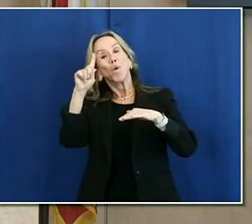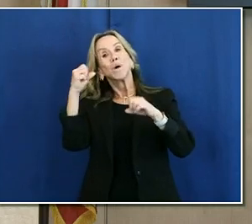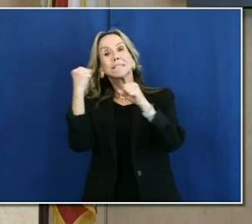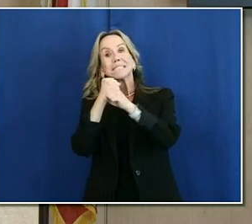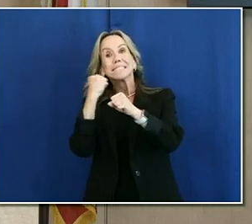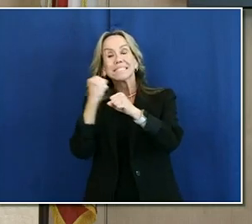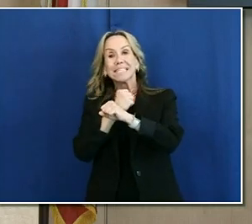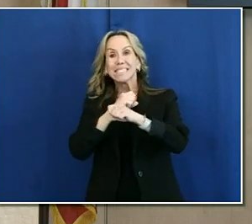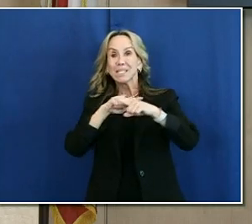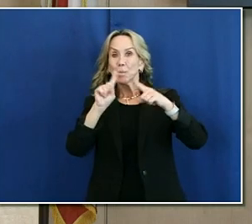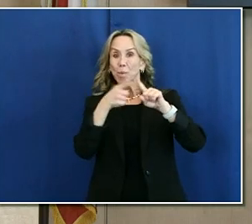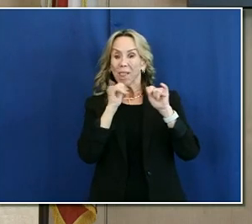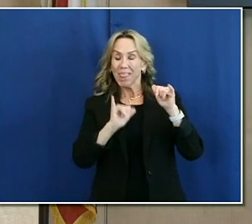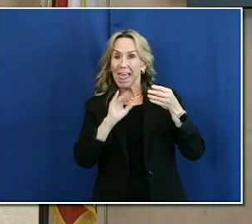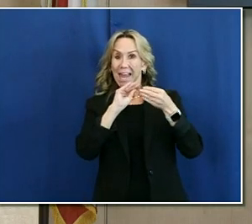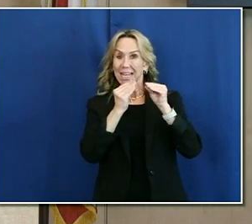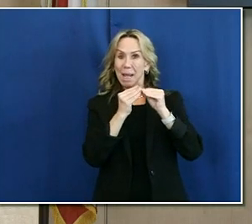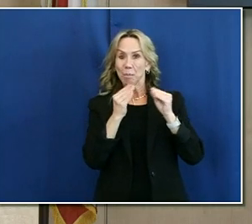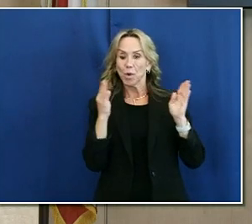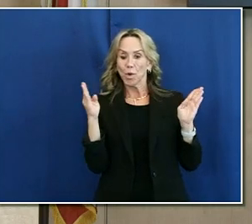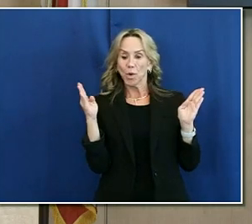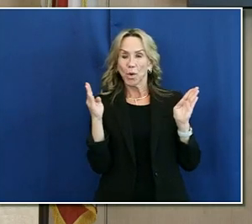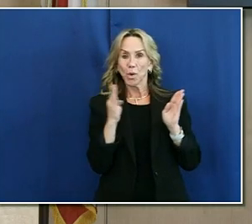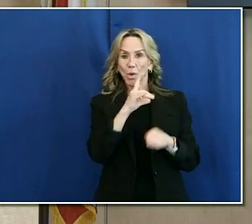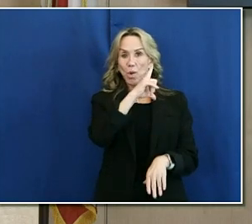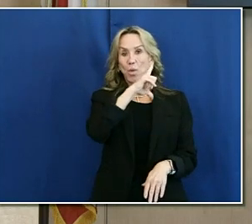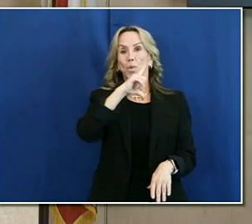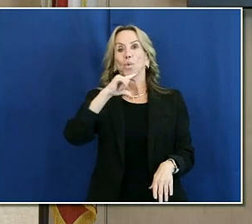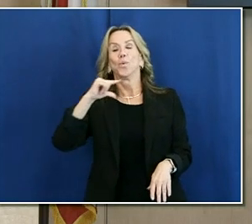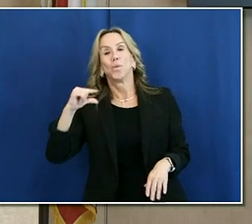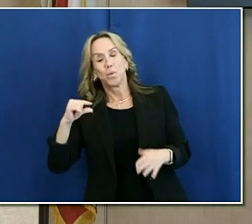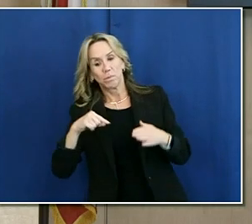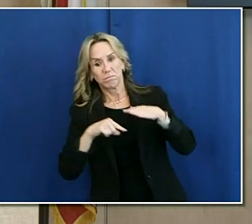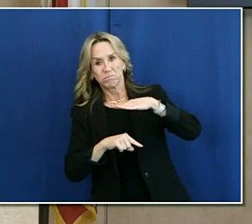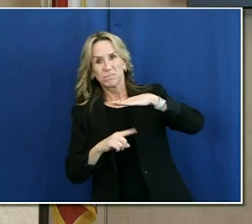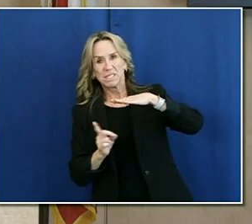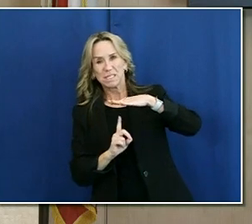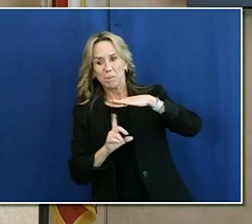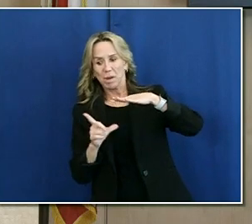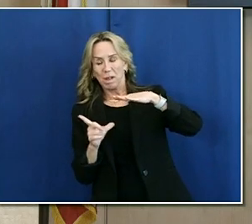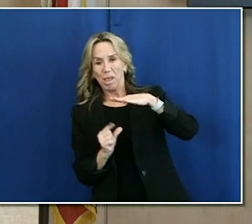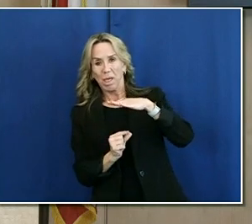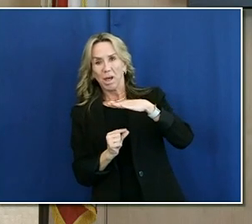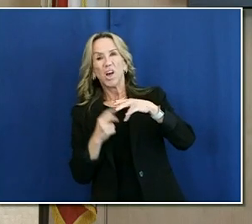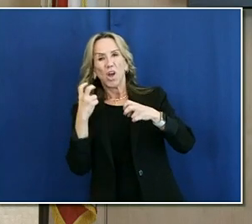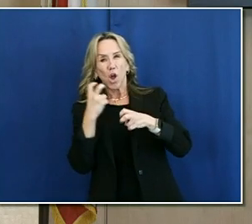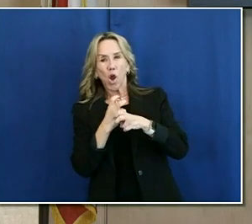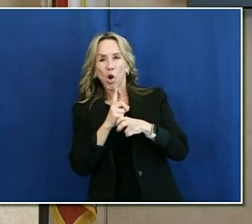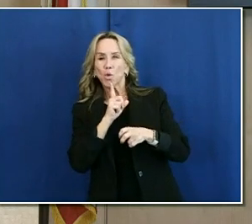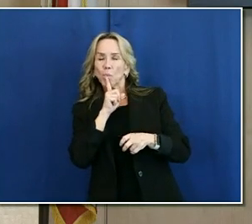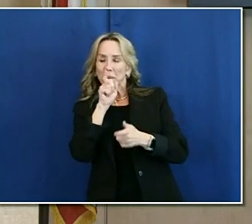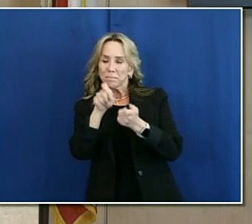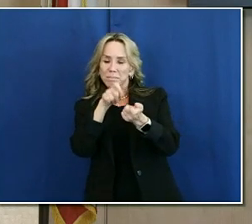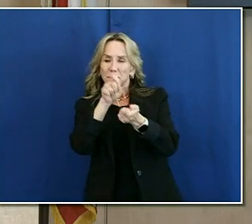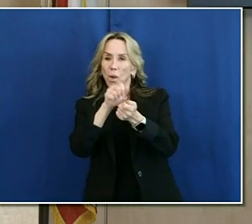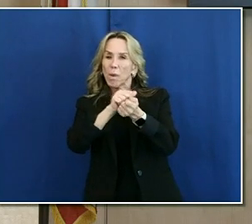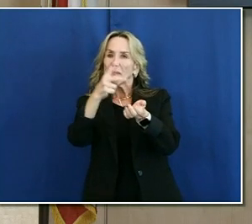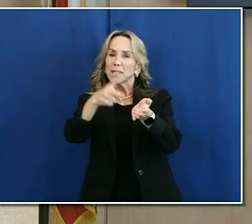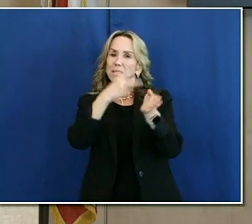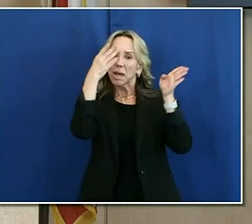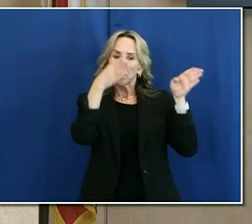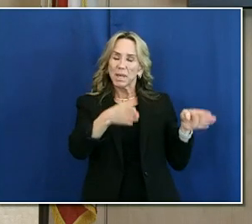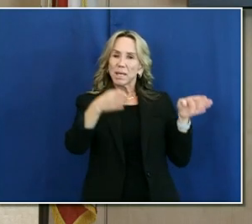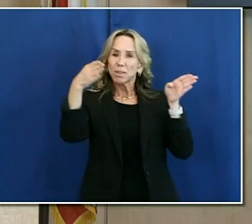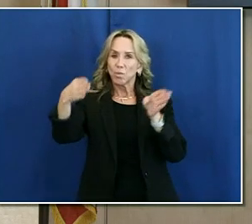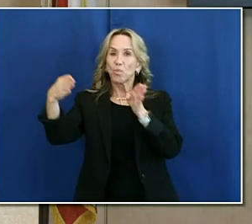smaller groups like that, the true meaning of a doubling rate becomes less because of the uncertainty around